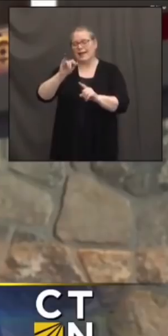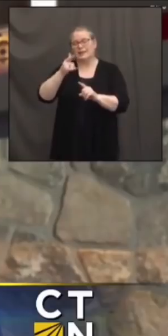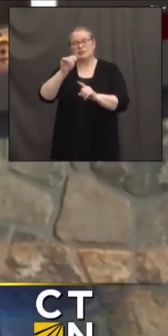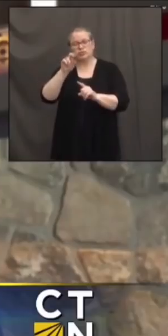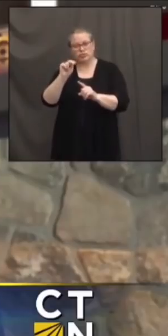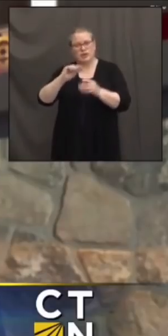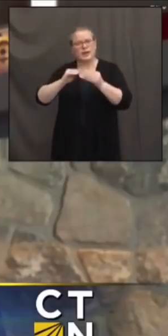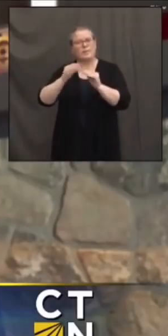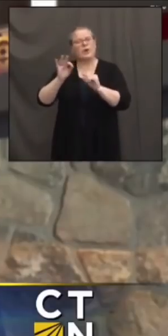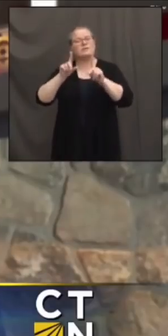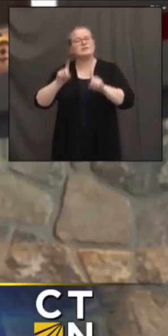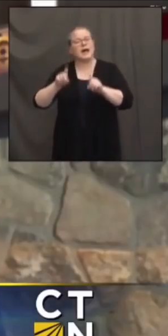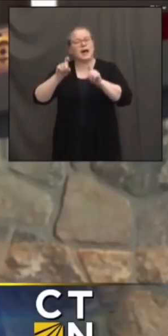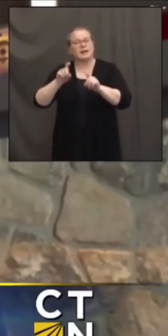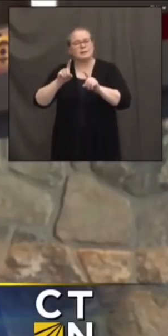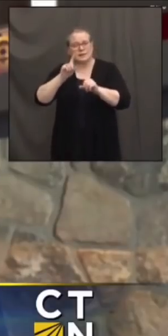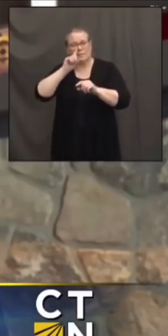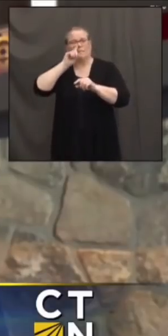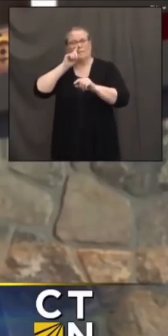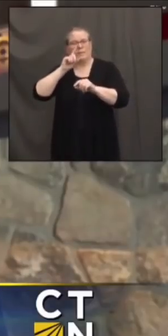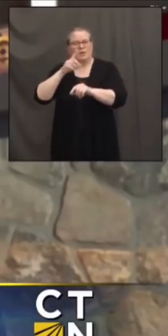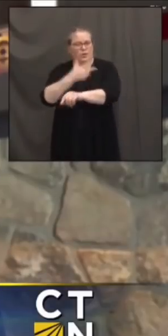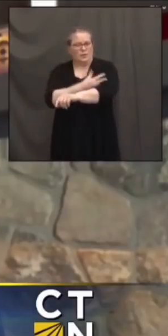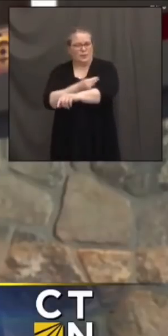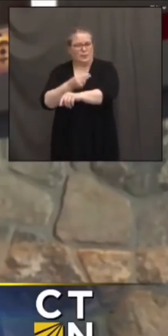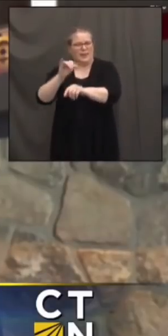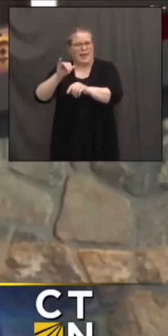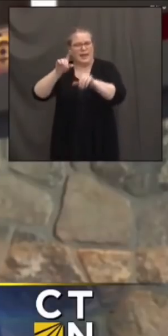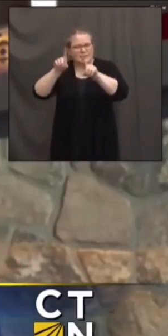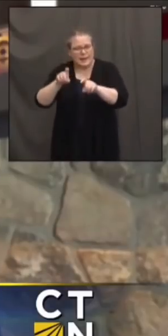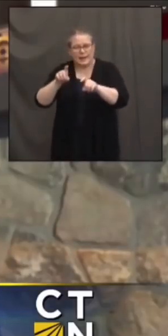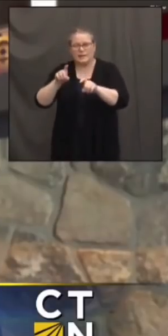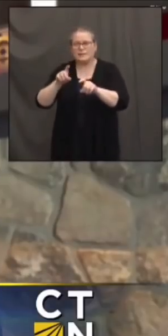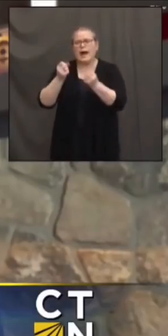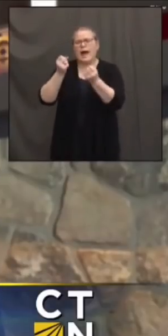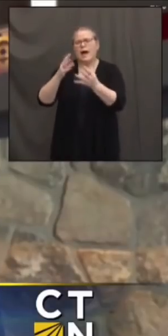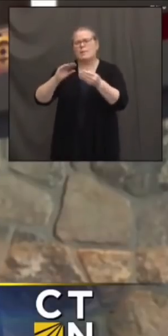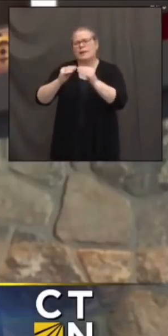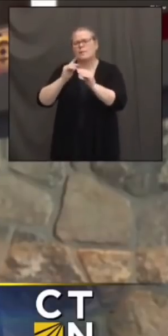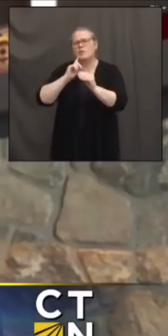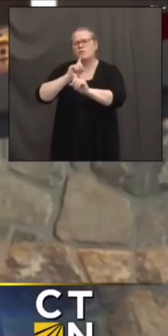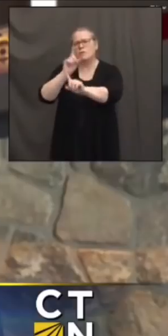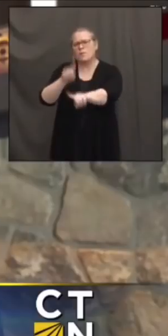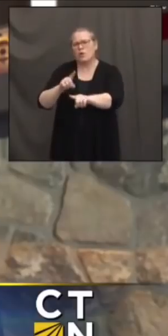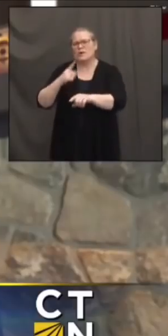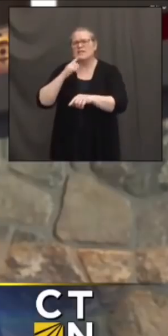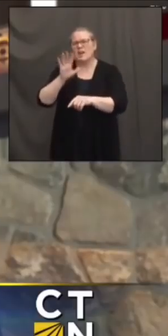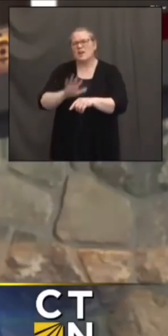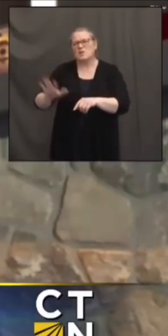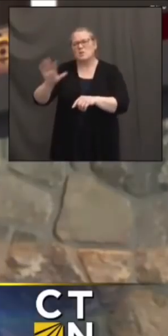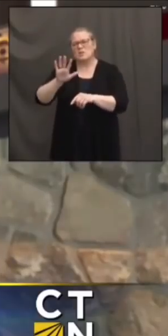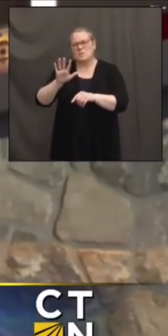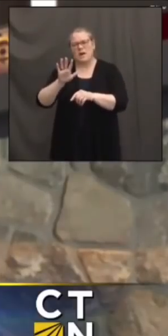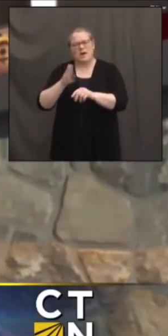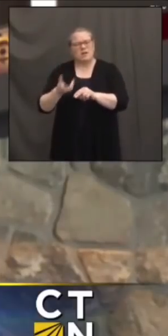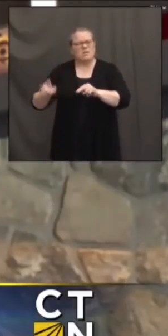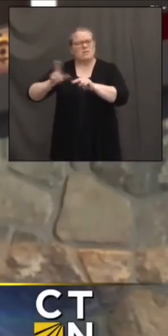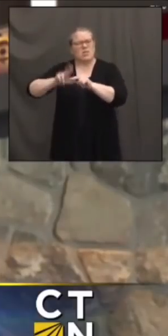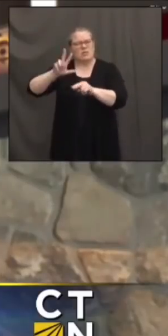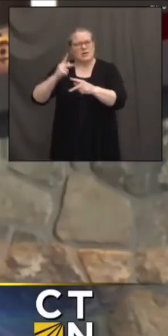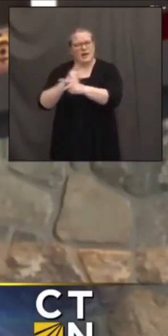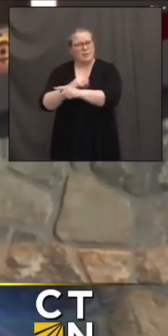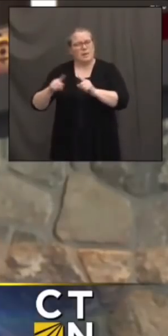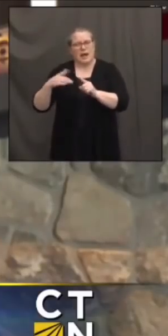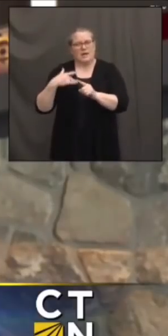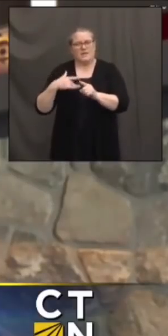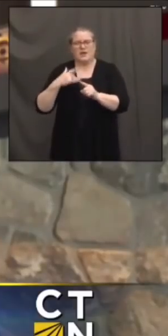getting reported, and they put it at around 3x, if I remember correctly, the data. I don't believe it's that high, But I think that there's a whole lot of testing going on that's not